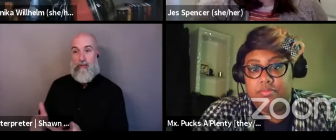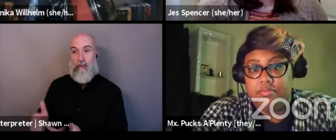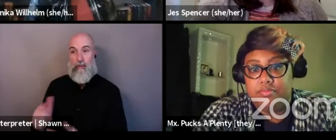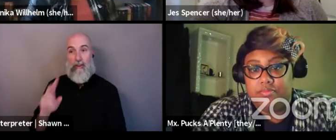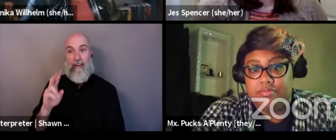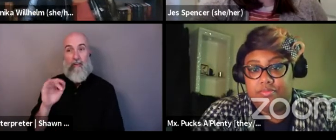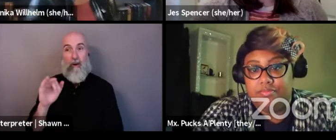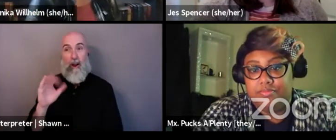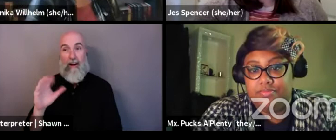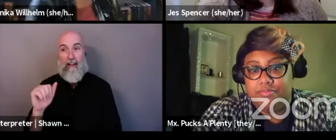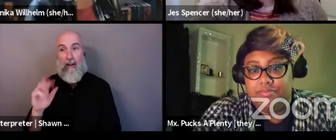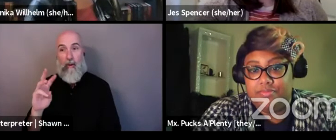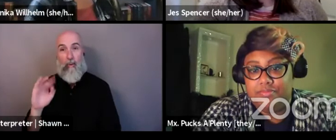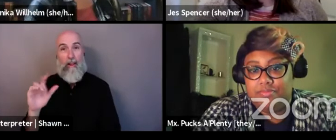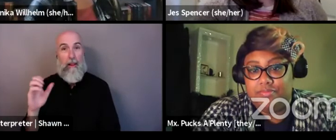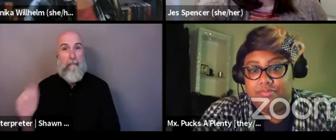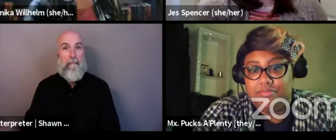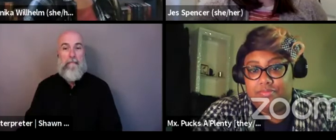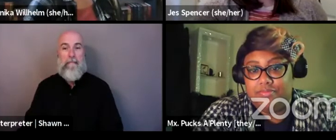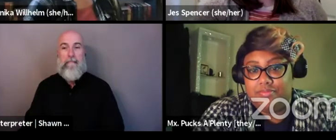Veronica Wilhelm.